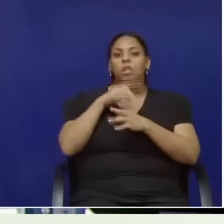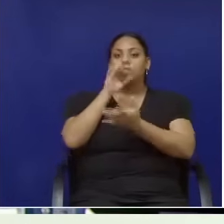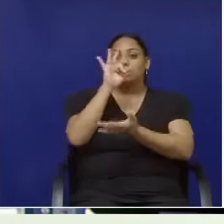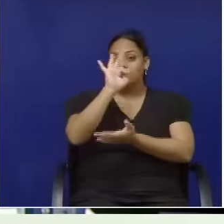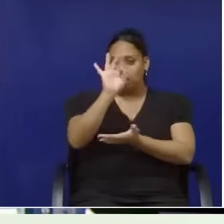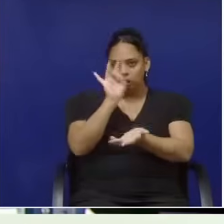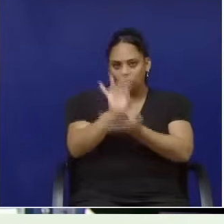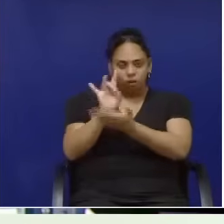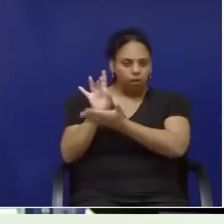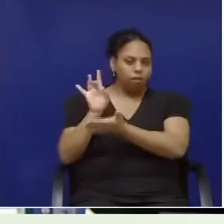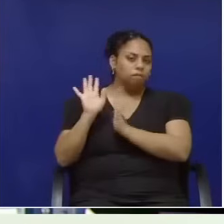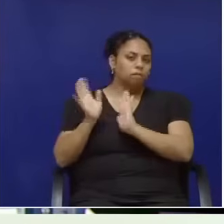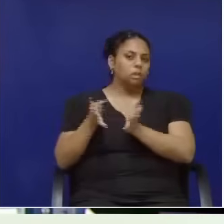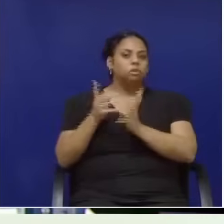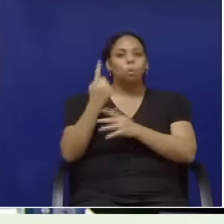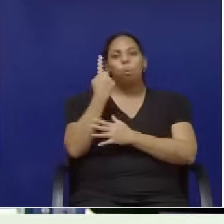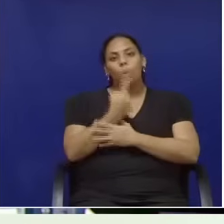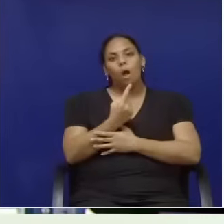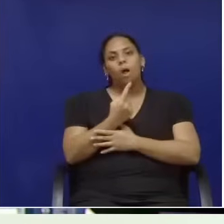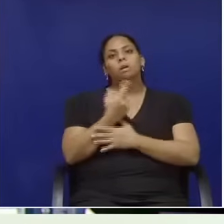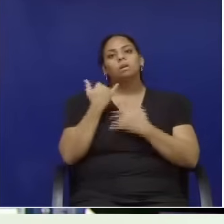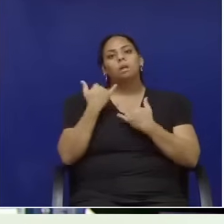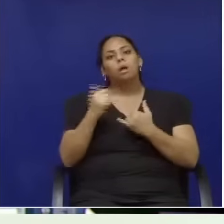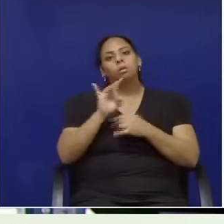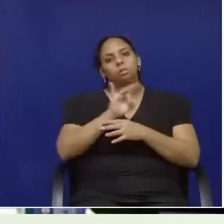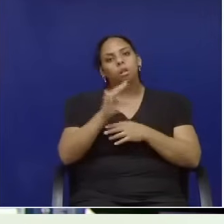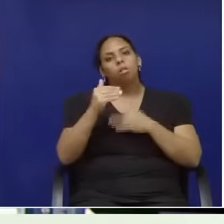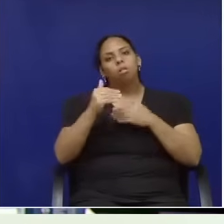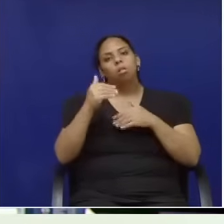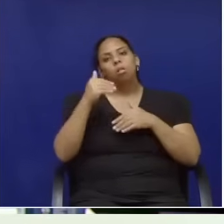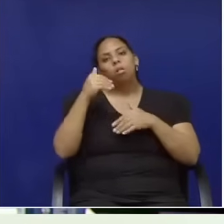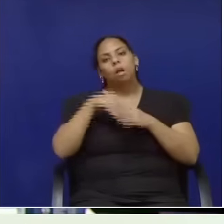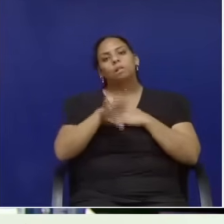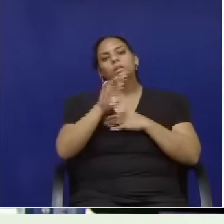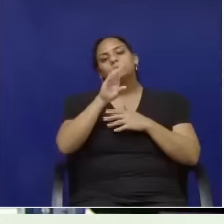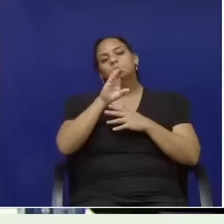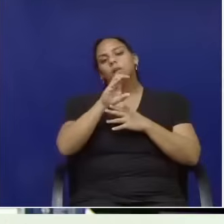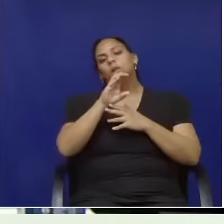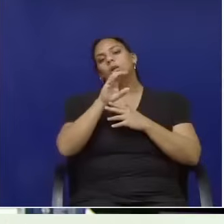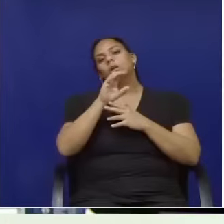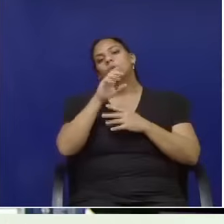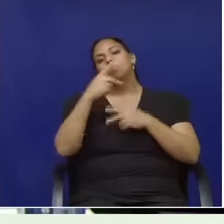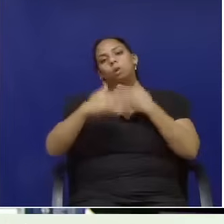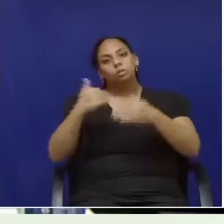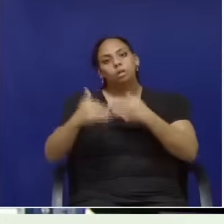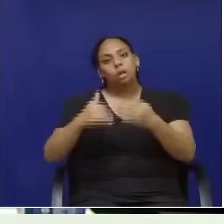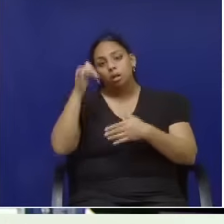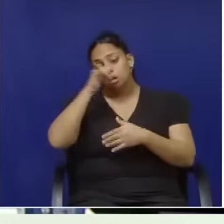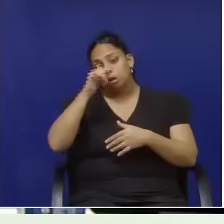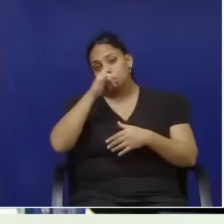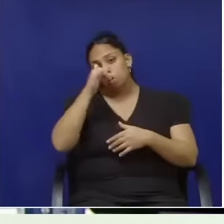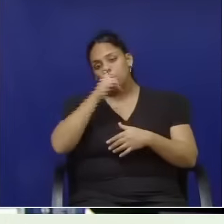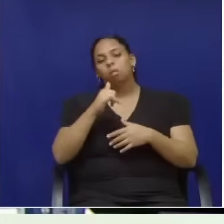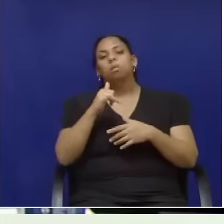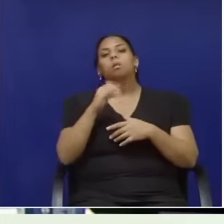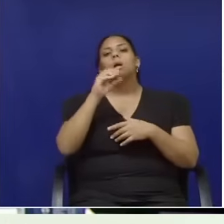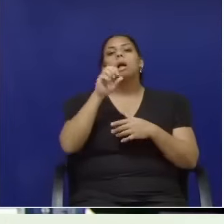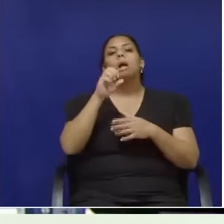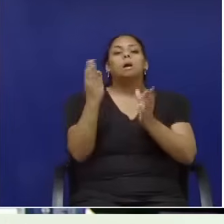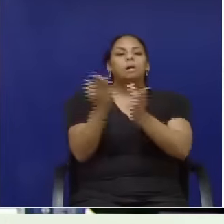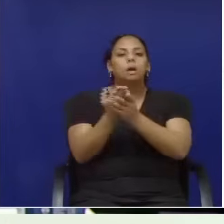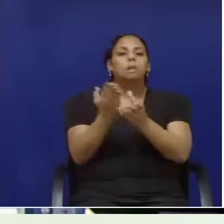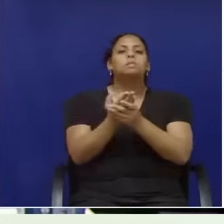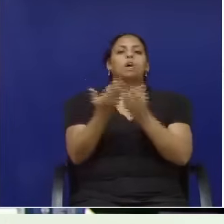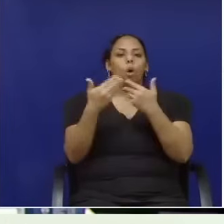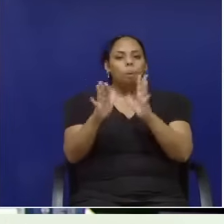from employment. 1 is currently still going under DC process. A criminal case in this regard has been opened